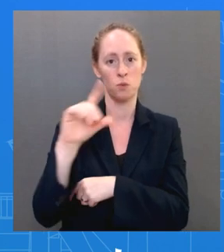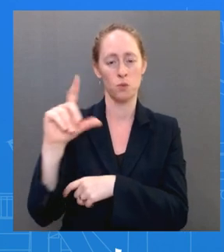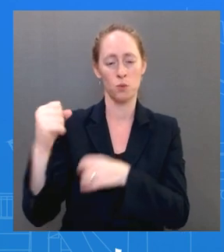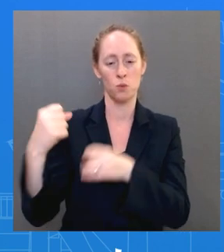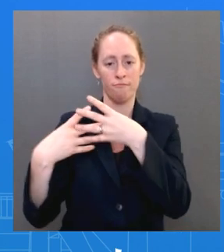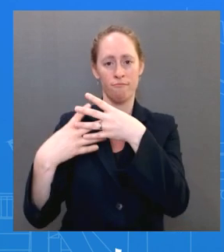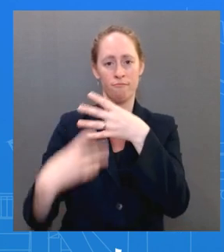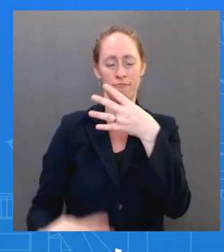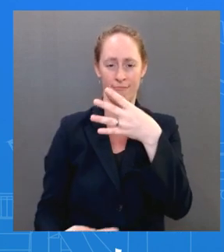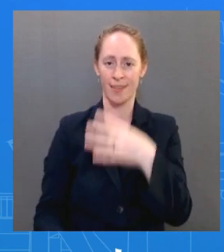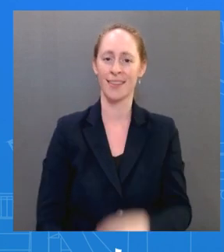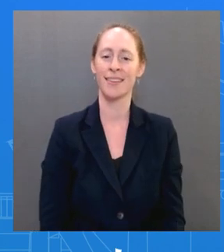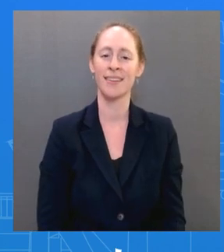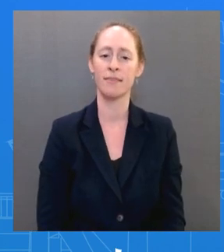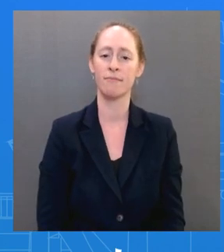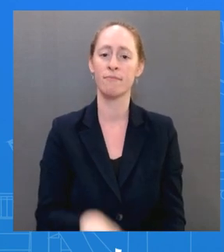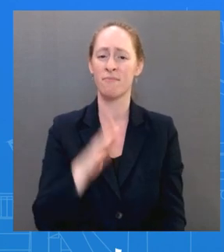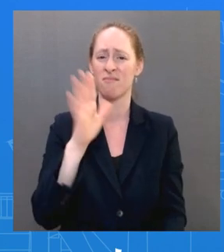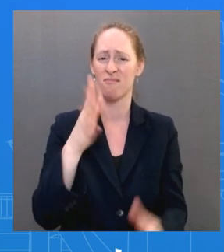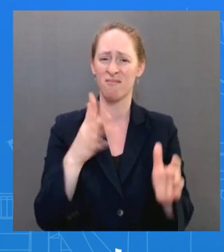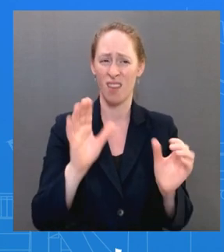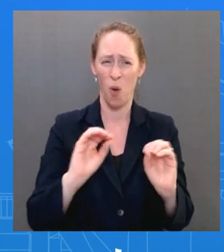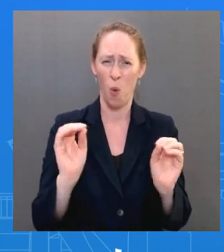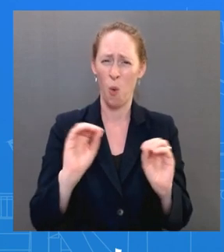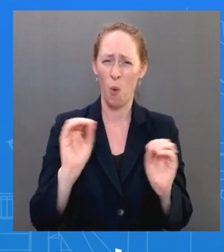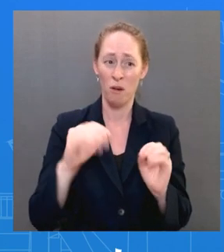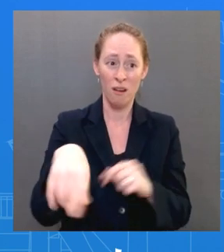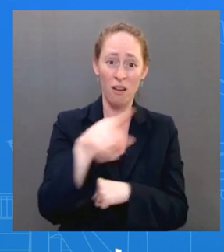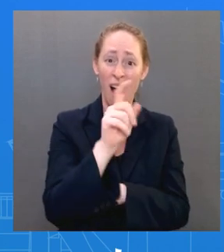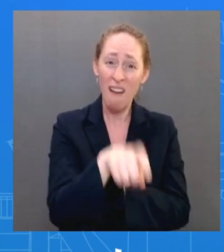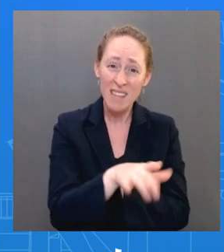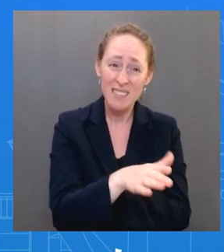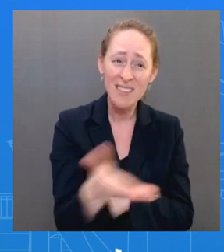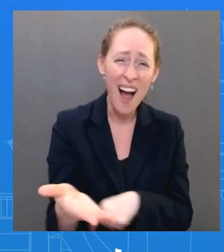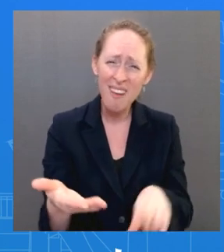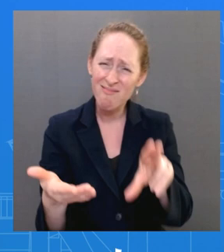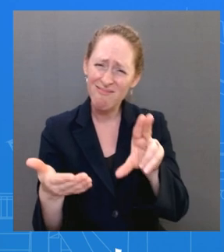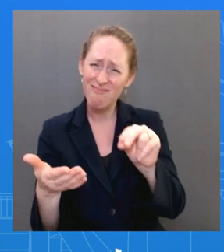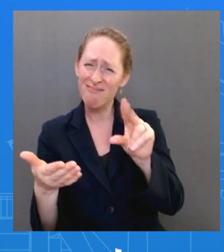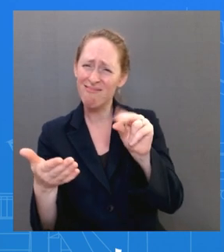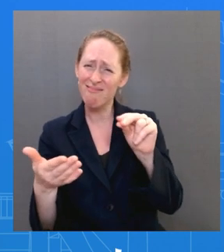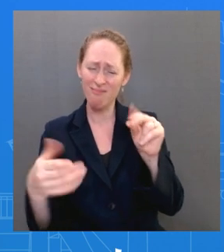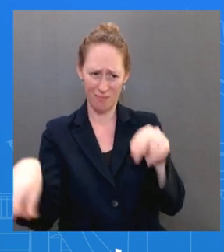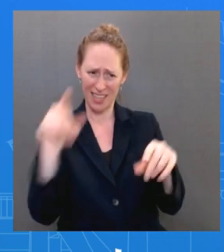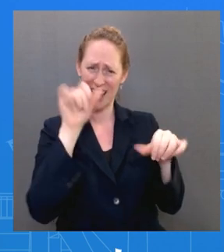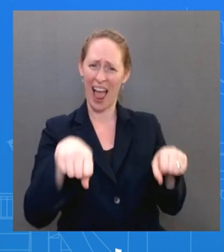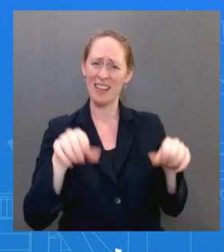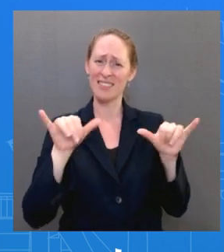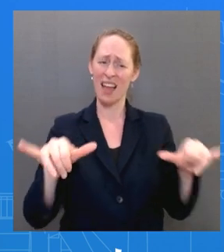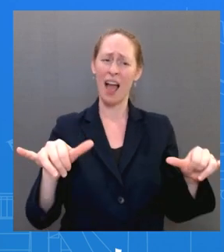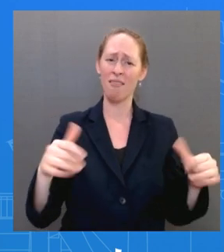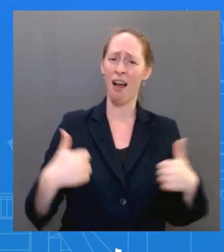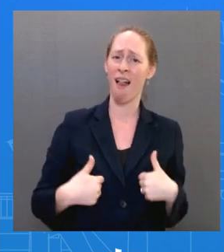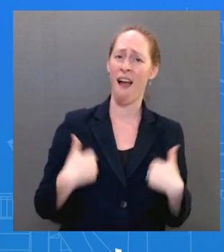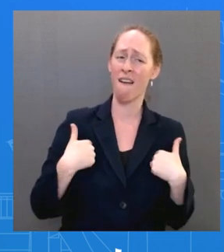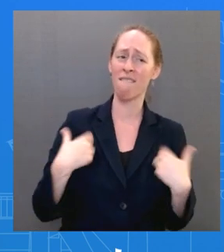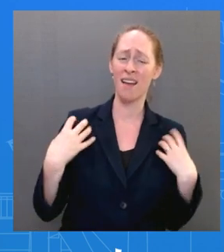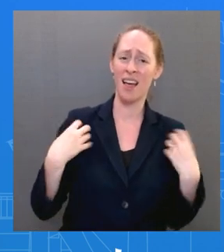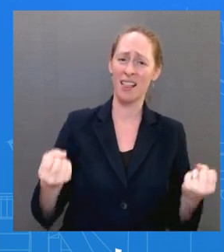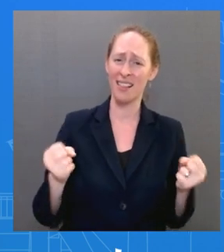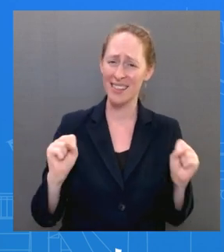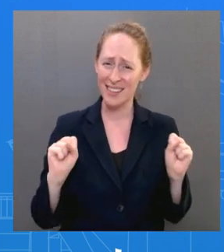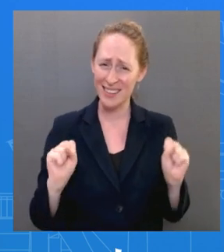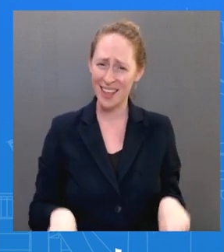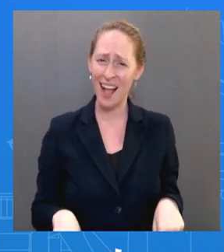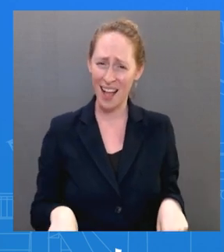That is a remarkable fact. So if you are vaccinated but have not gotten a booster, this is a really good time to go and